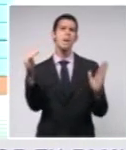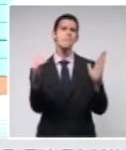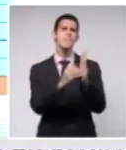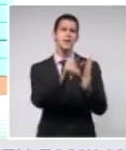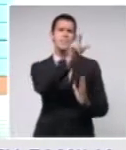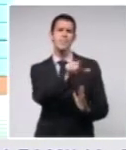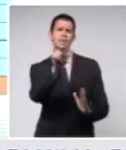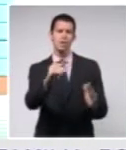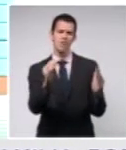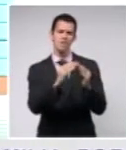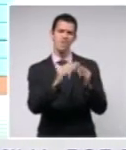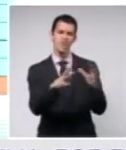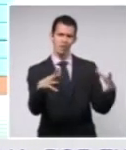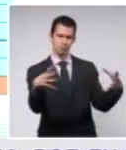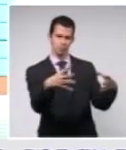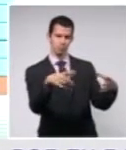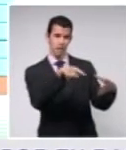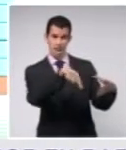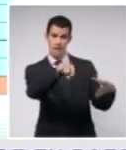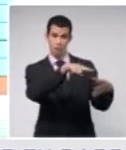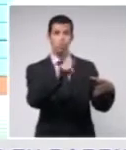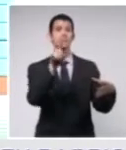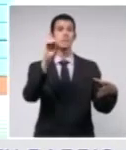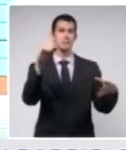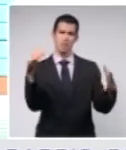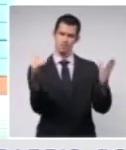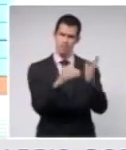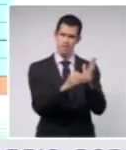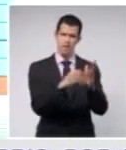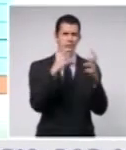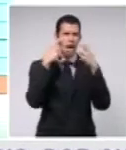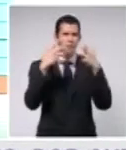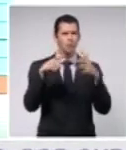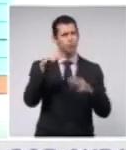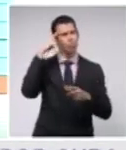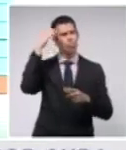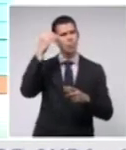58.51. Sancti Spiritus follows with a rate of